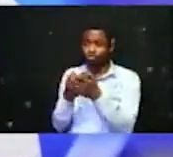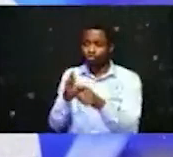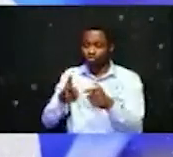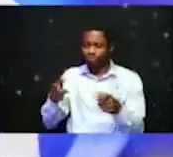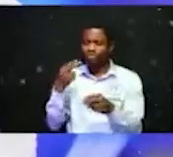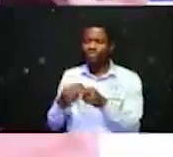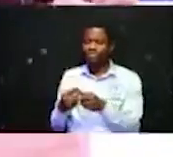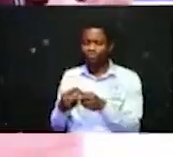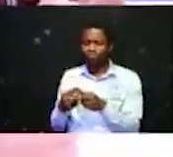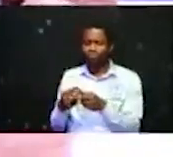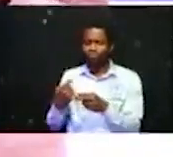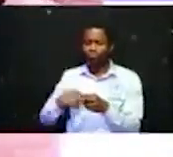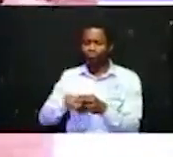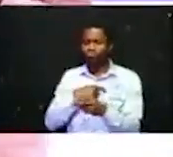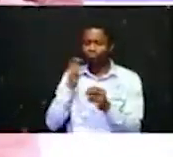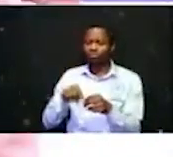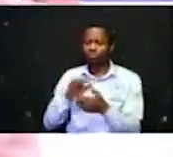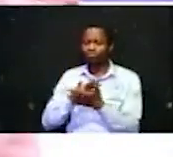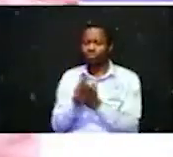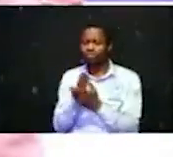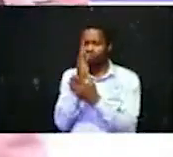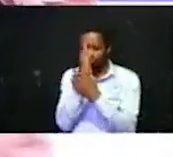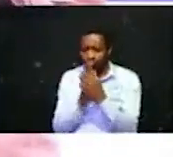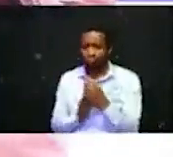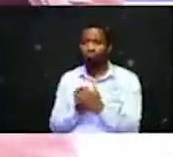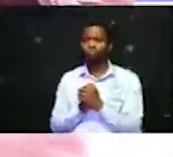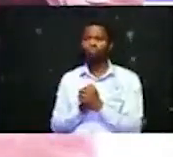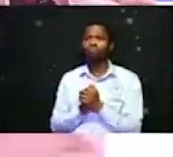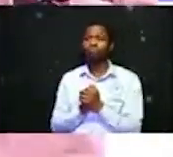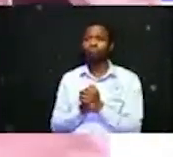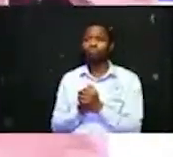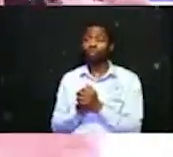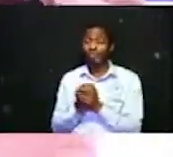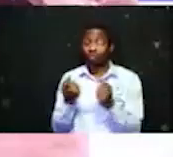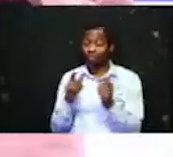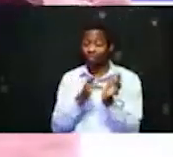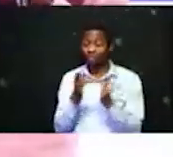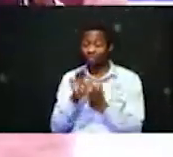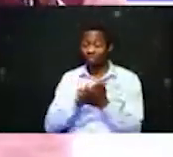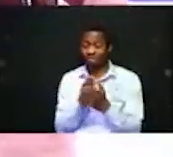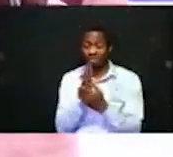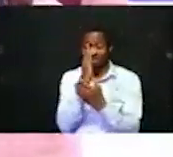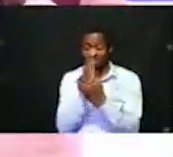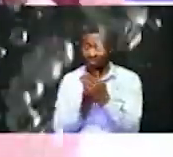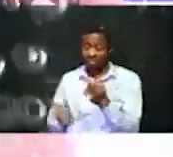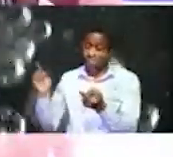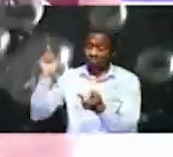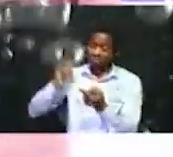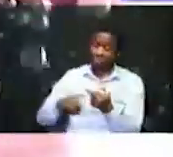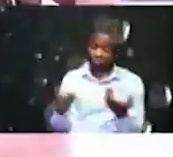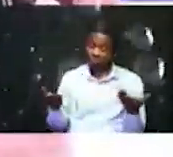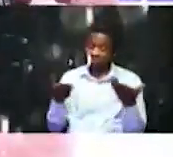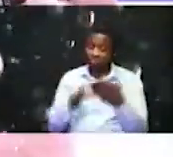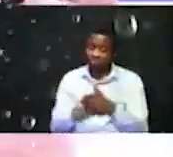be humble. When Jesus humbled himself even unto death, God gave him